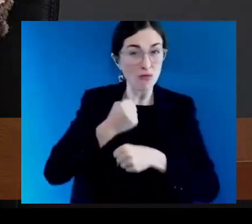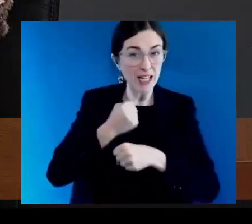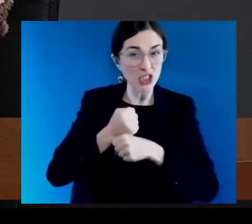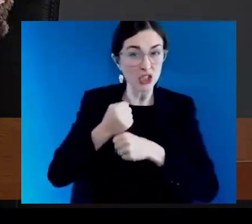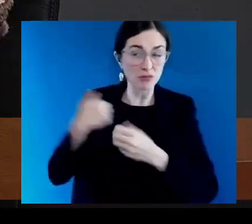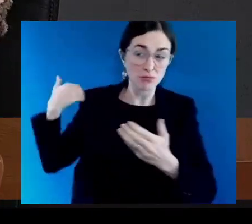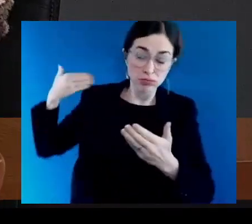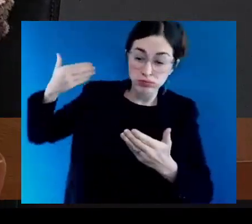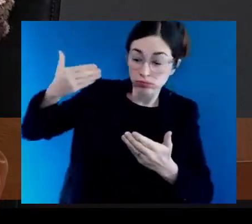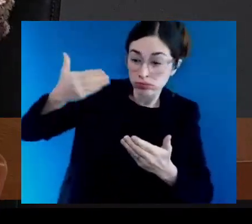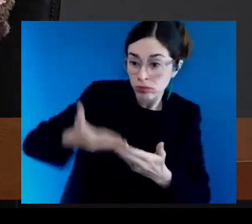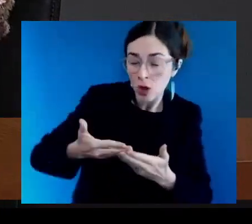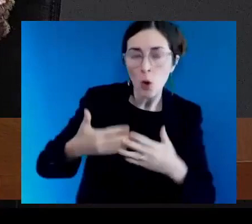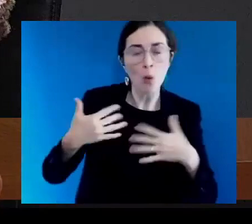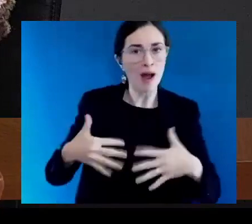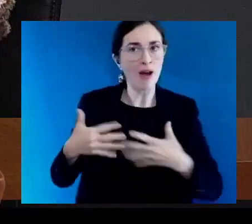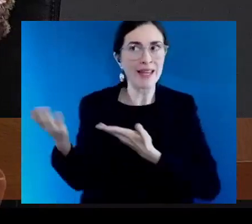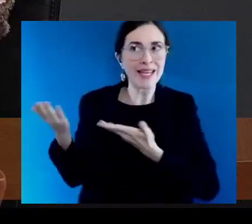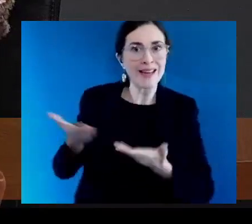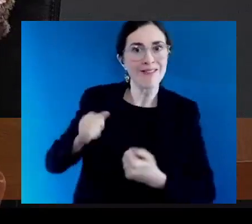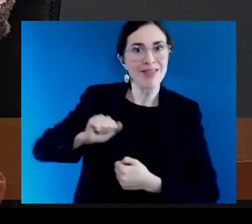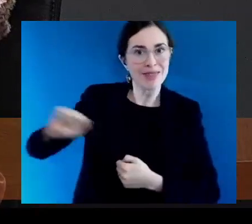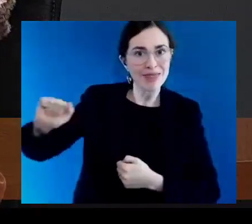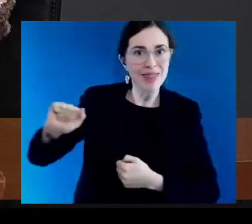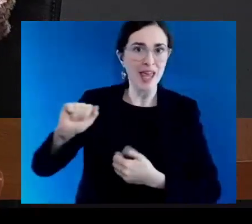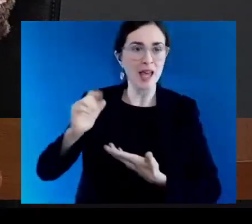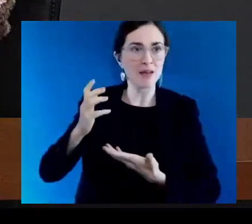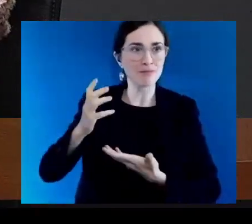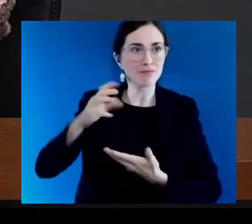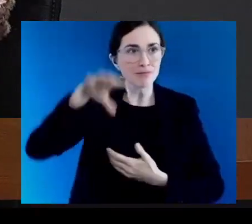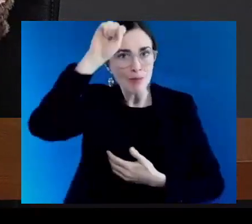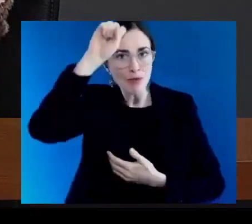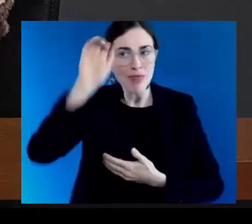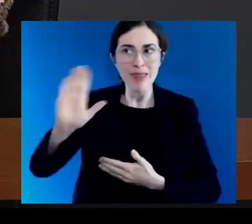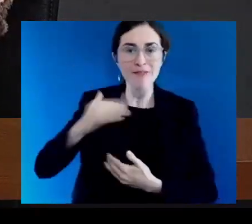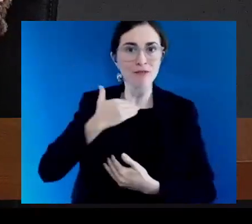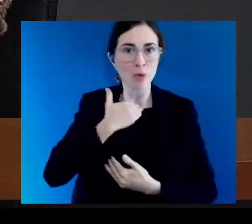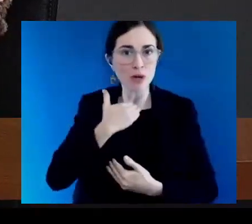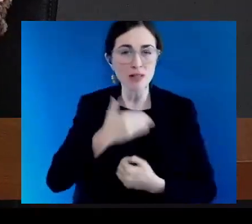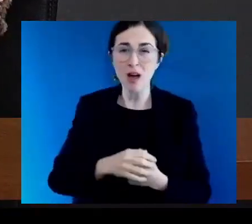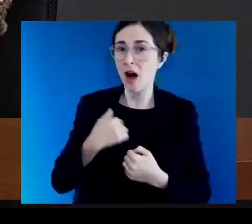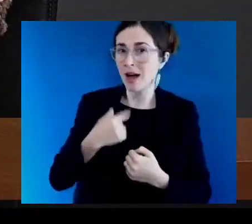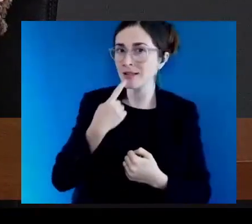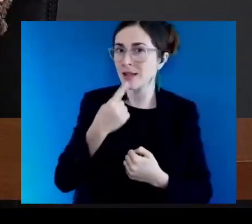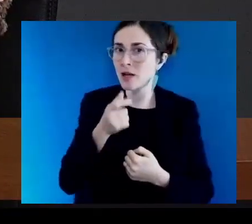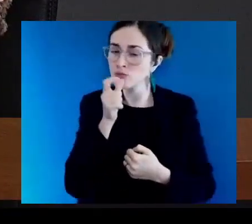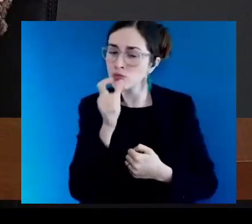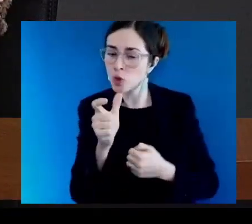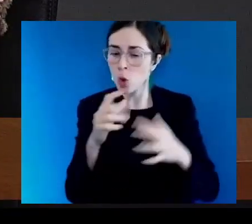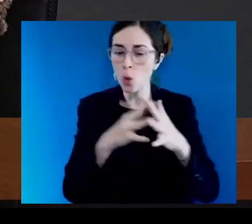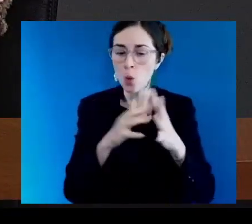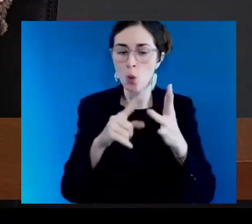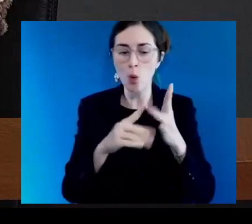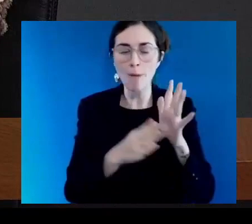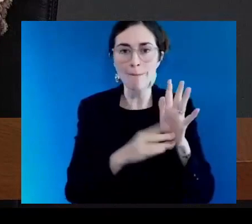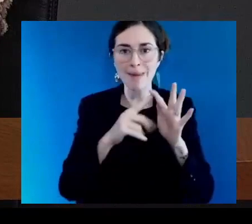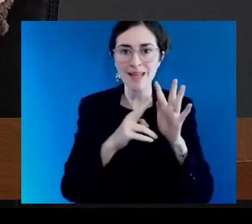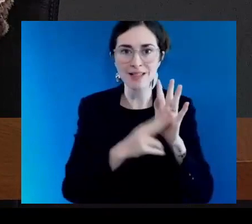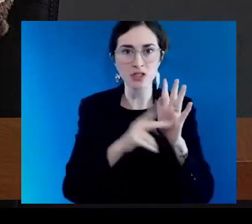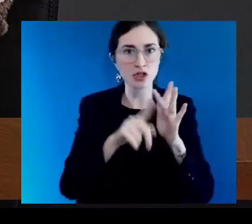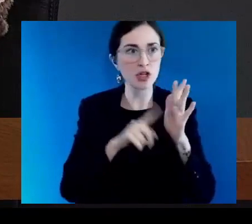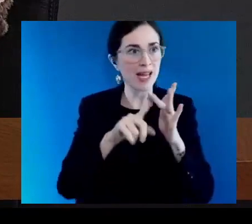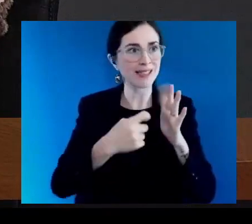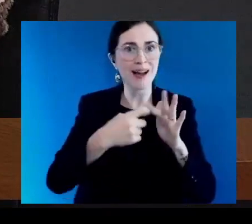And as I say, most of my welcomes, Wurundjeri means to come with purpose, and I hope that's what happens today. So